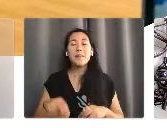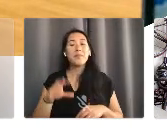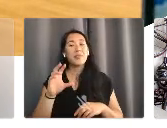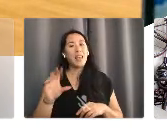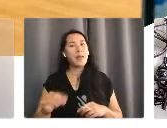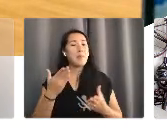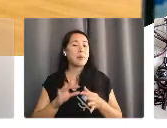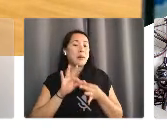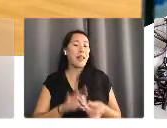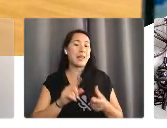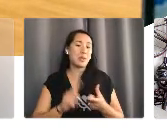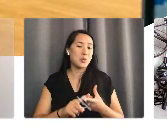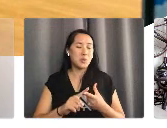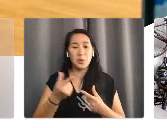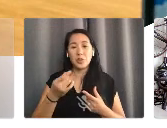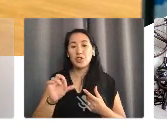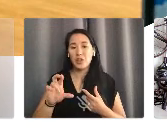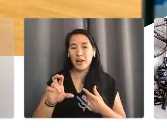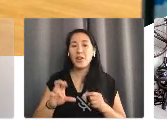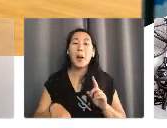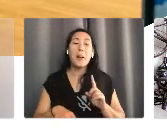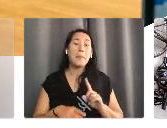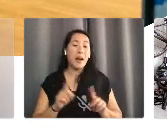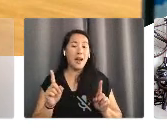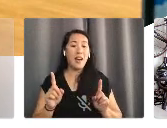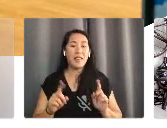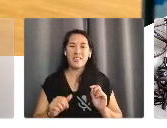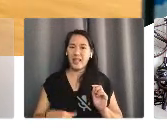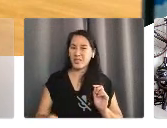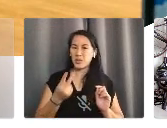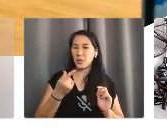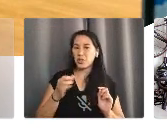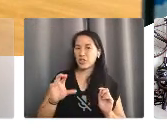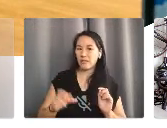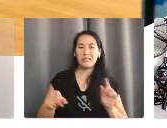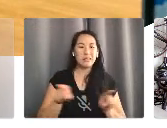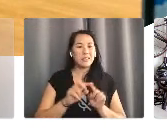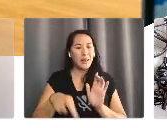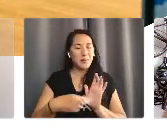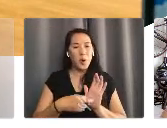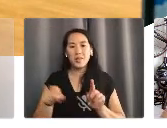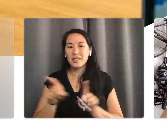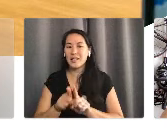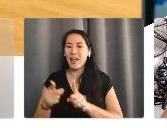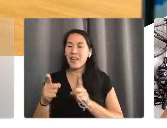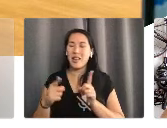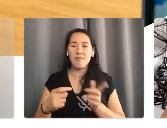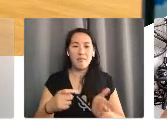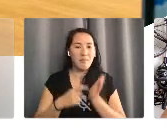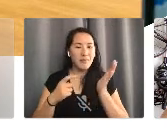gender. No one will really know, right? But in this case, it was two genders, same role, same obligations, different outcomes in terms